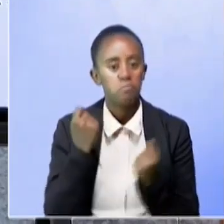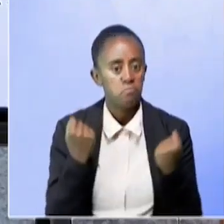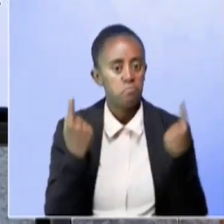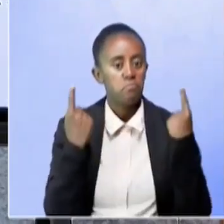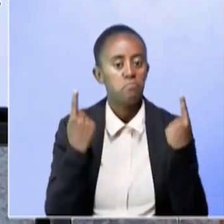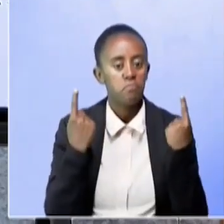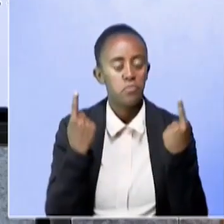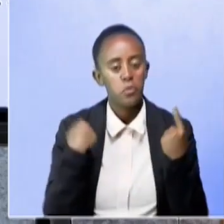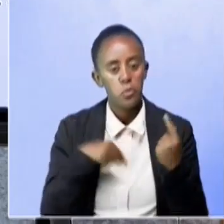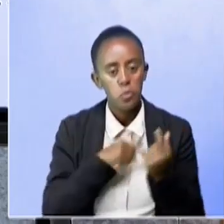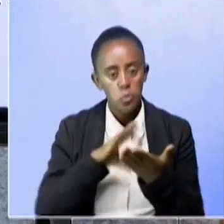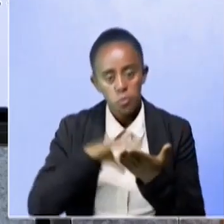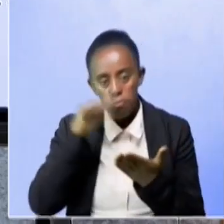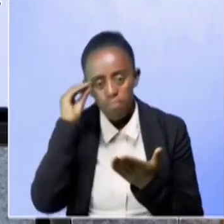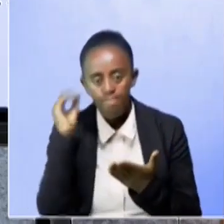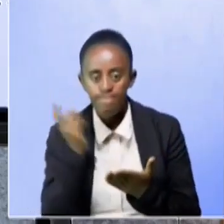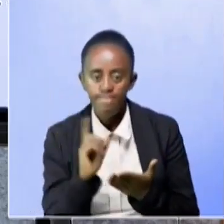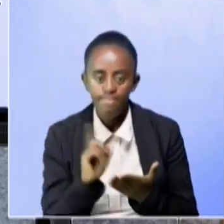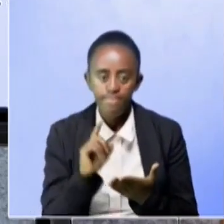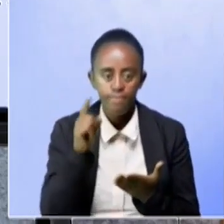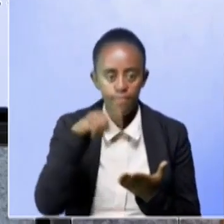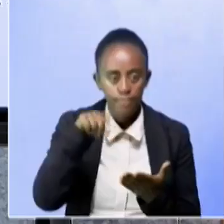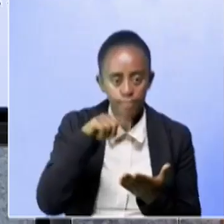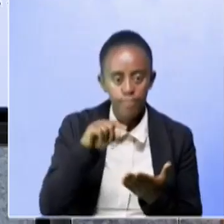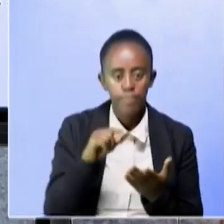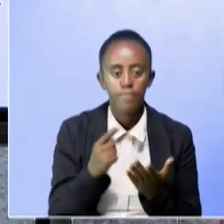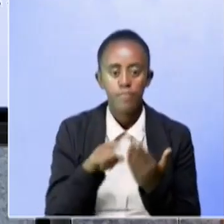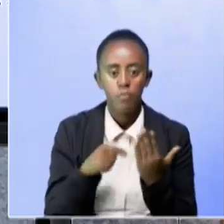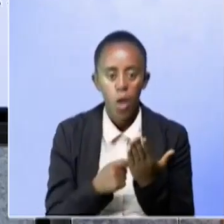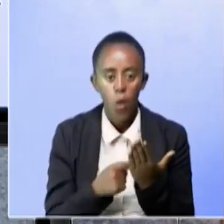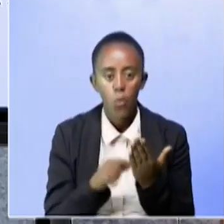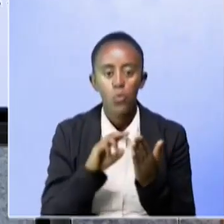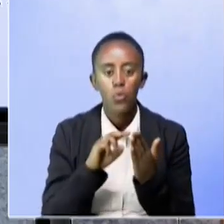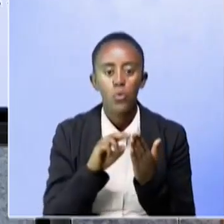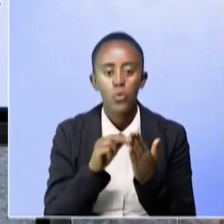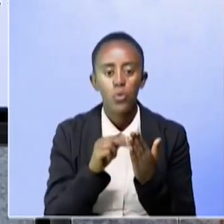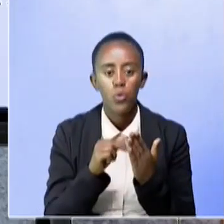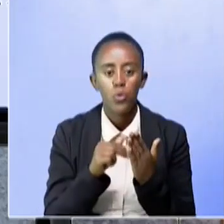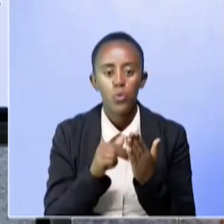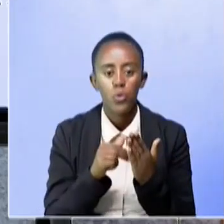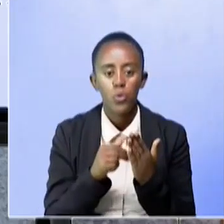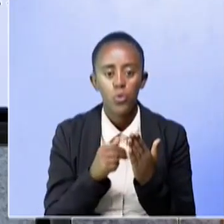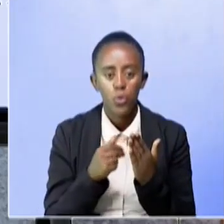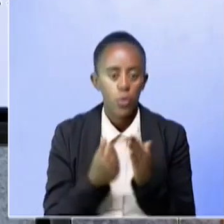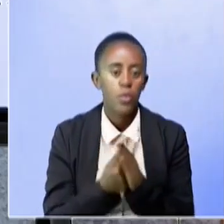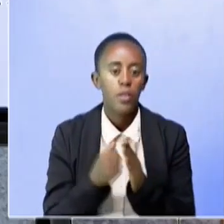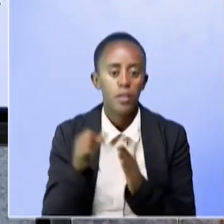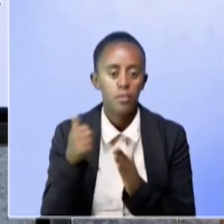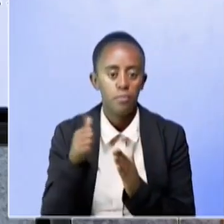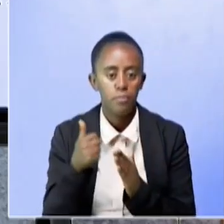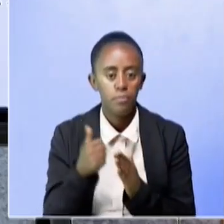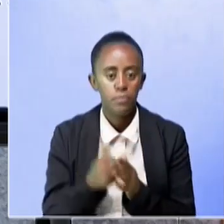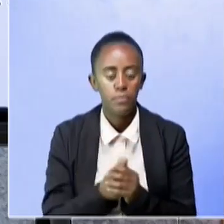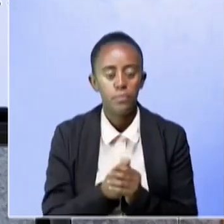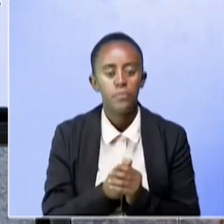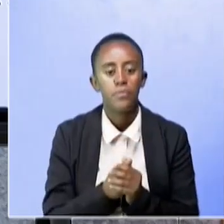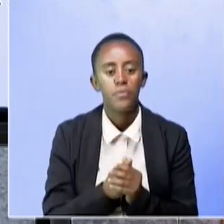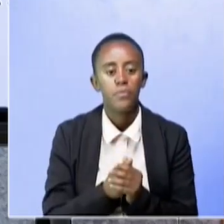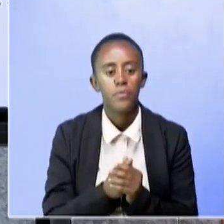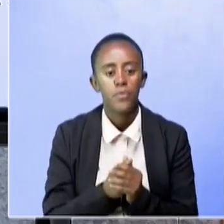what we have learned so far about. That is Unit 29, that is computer